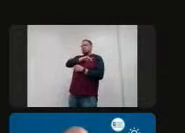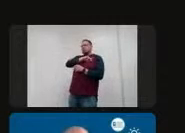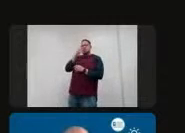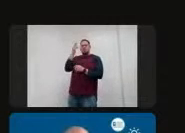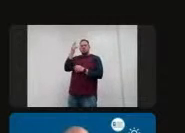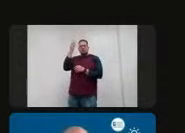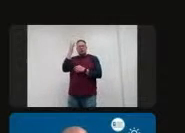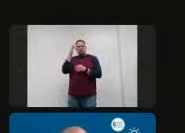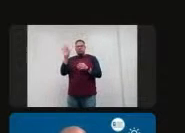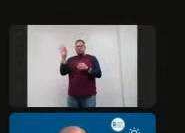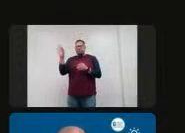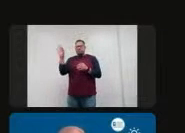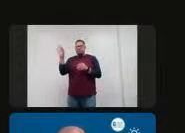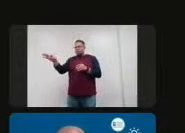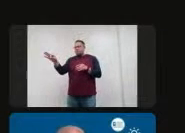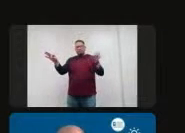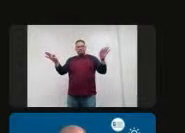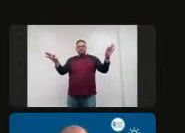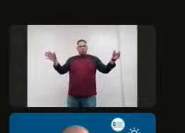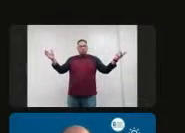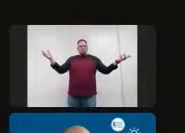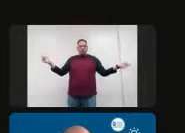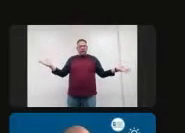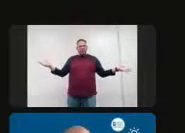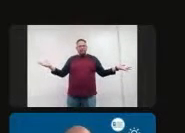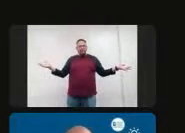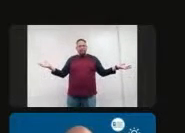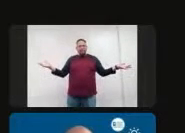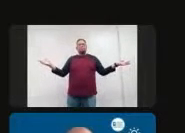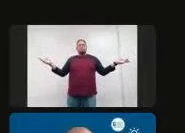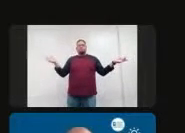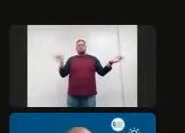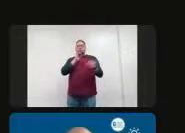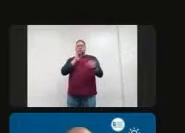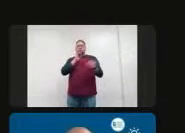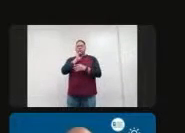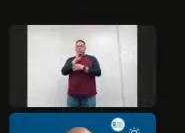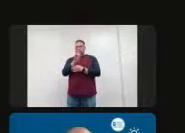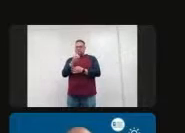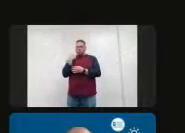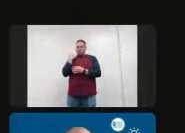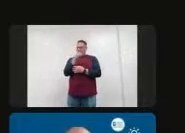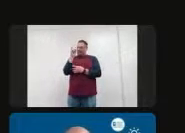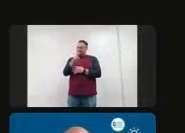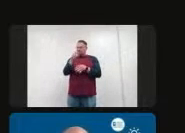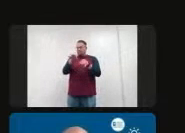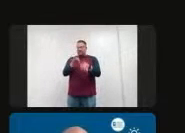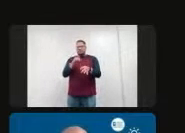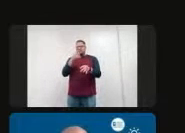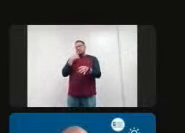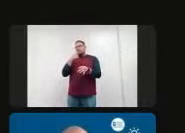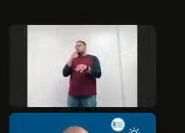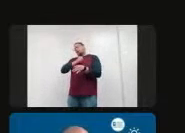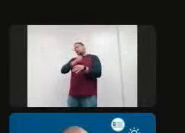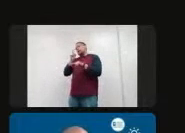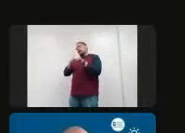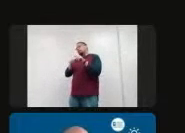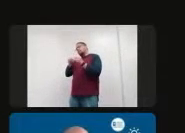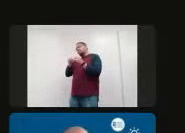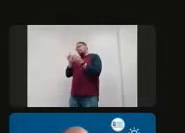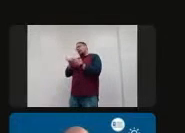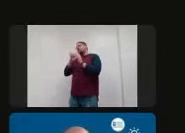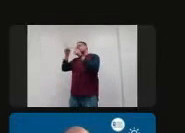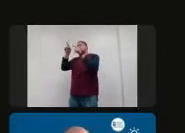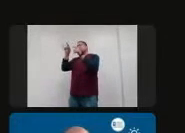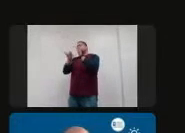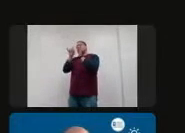why you voted this way or that way? The reality is we have to explain to people. We can't say, I'm sorry, I can't talk about it, go check the YouTube.